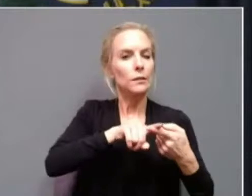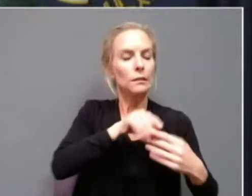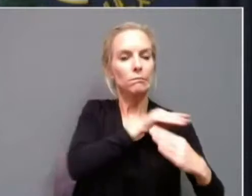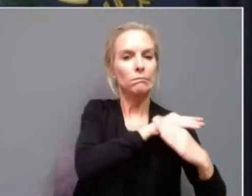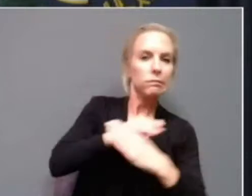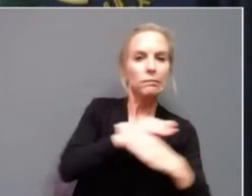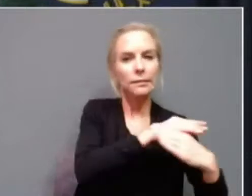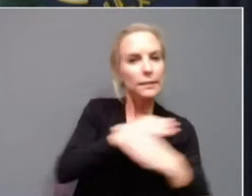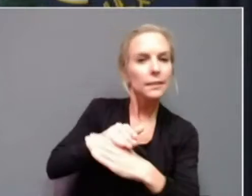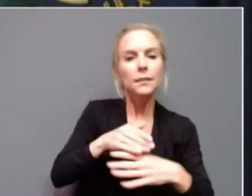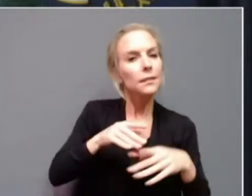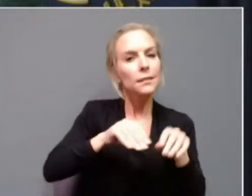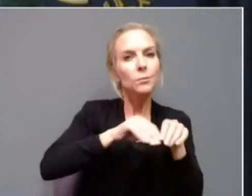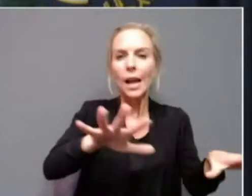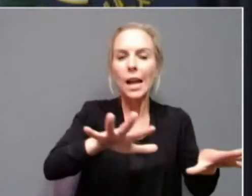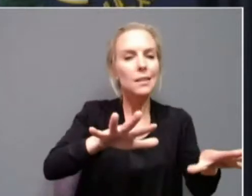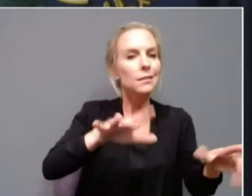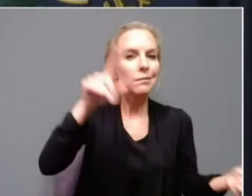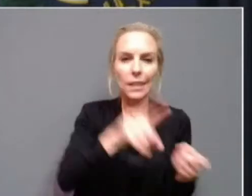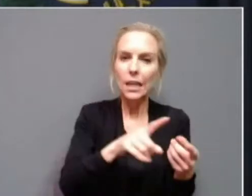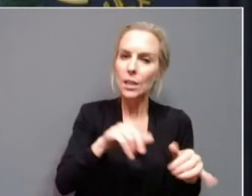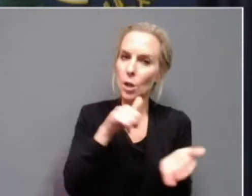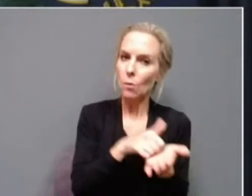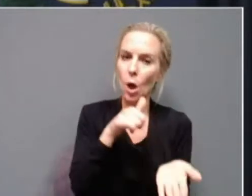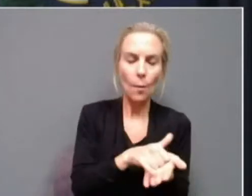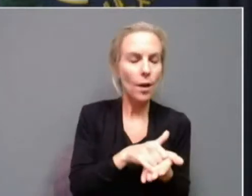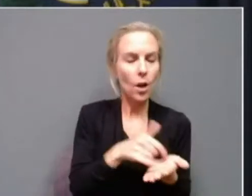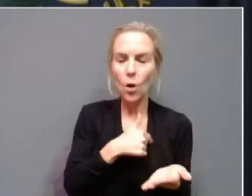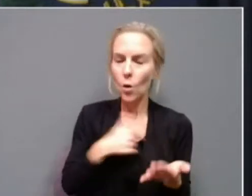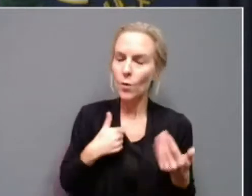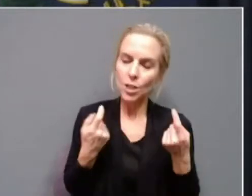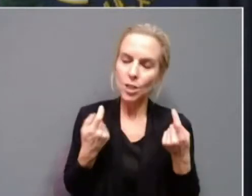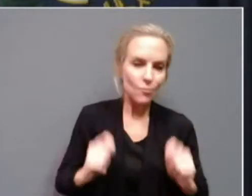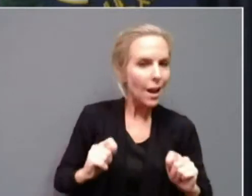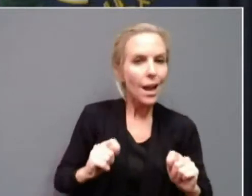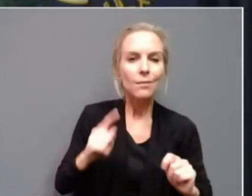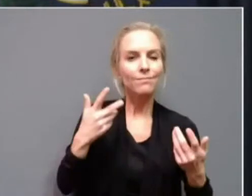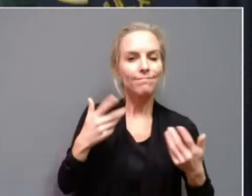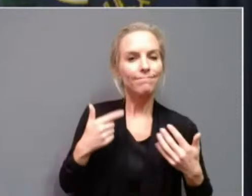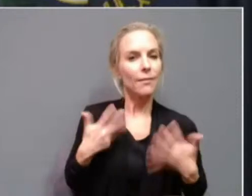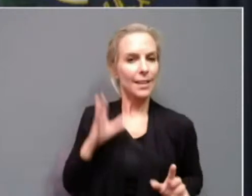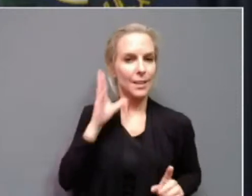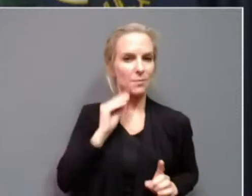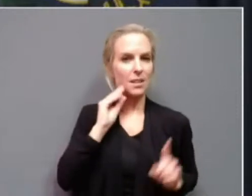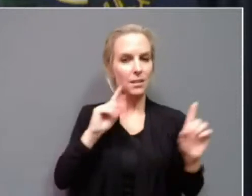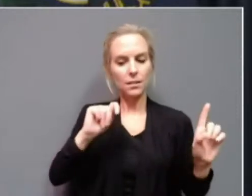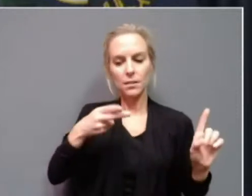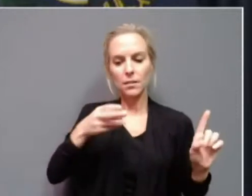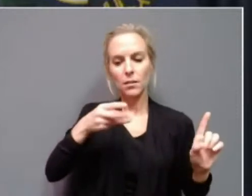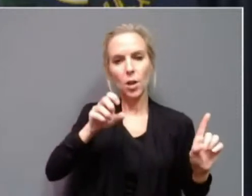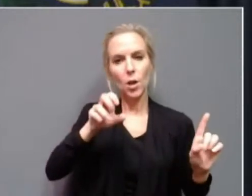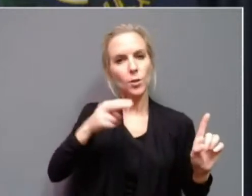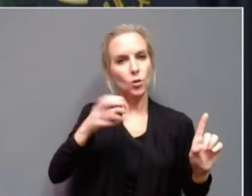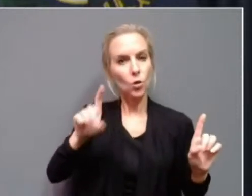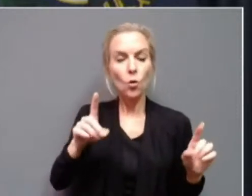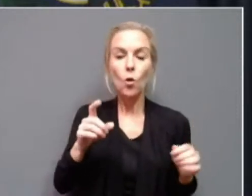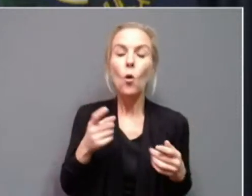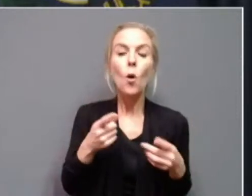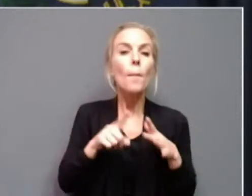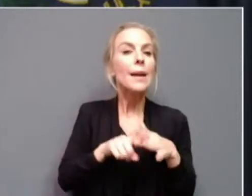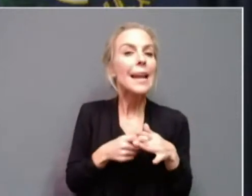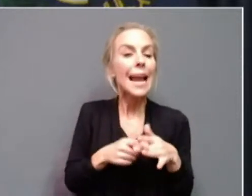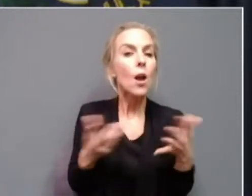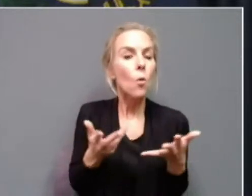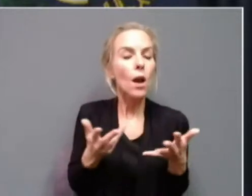what we experienced at Thompson Hood, despite our best efforts. Initially, we began with one hallway dedicated